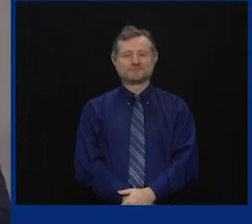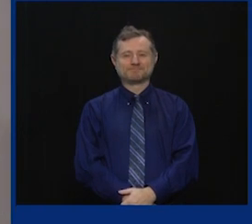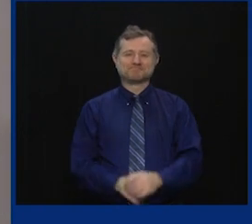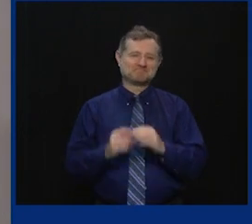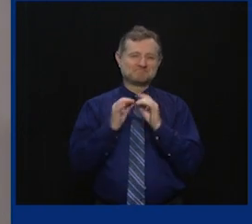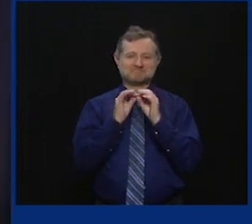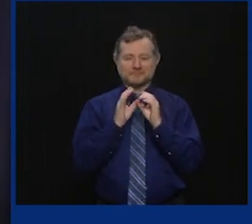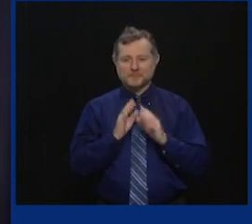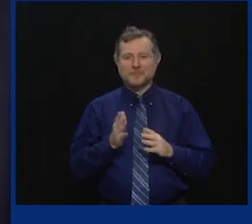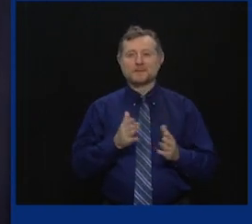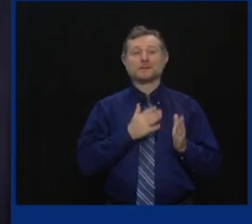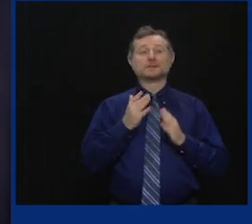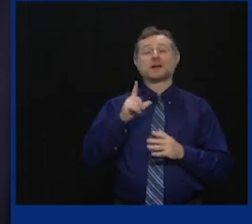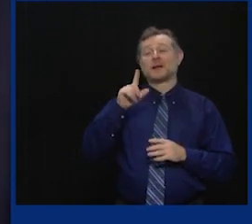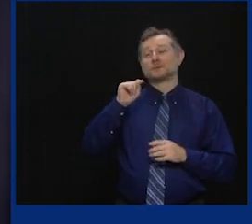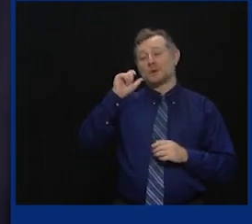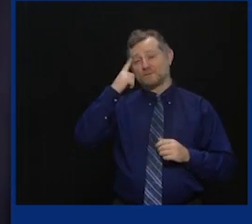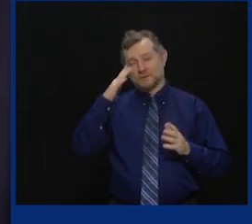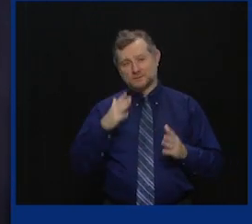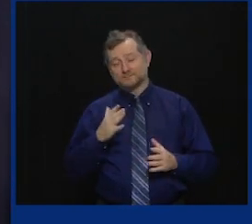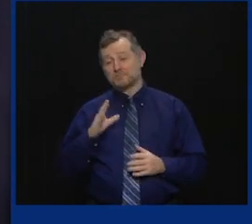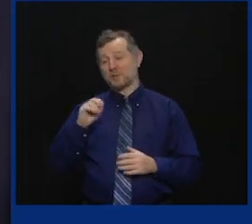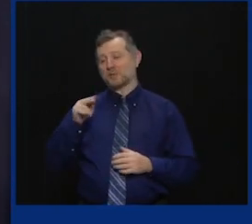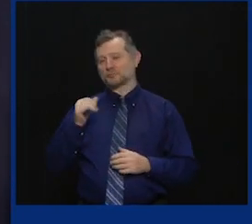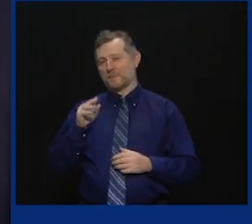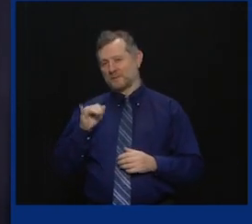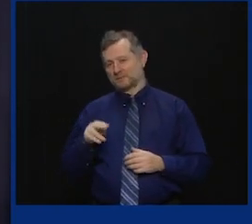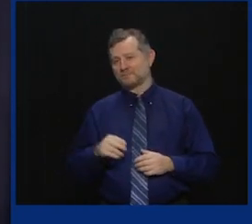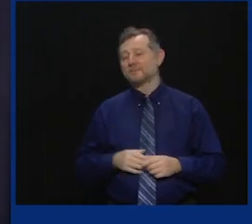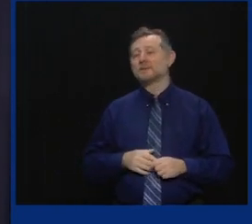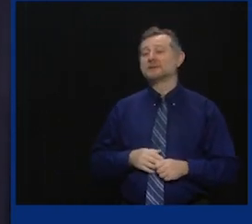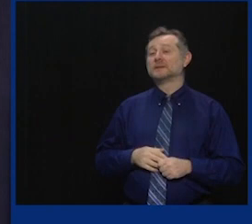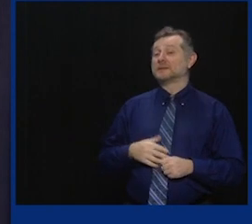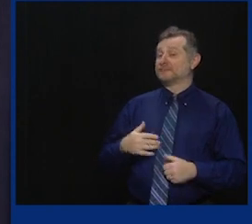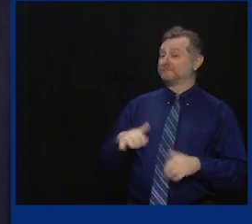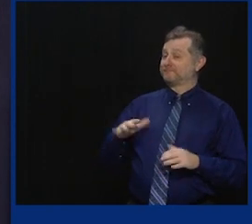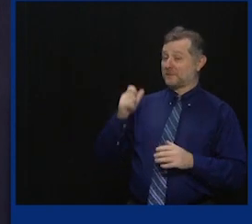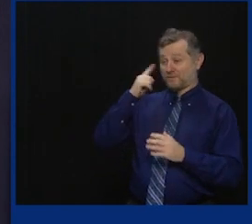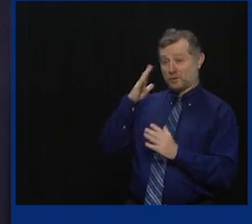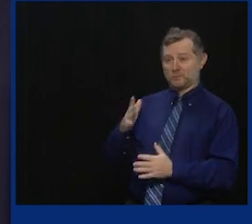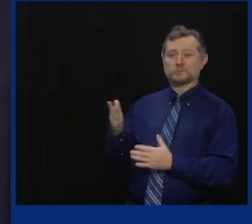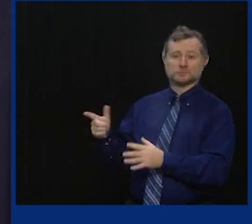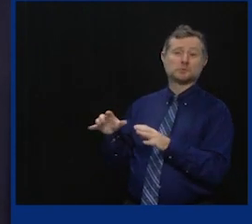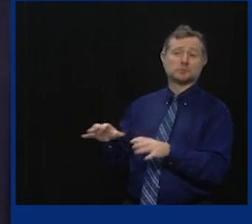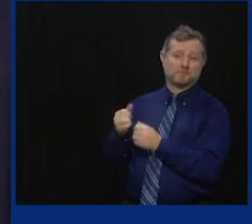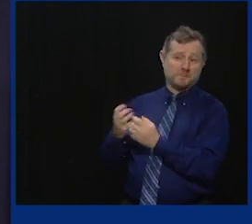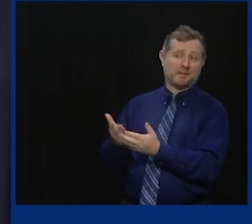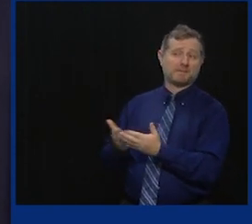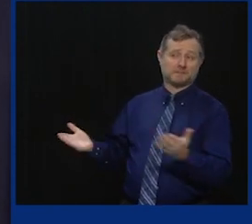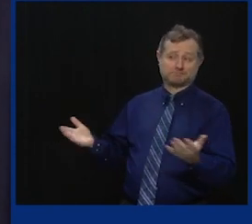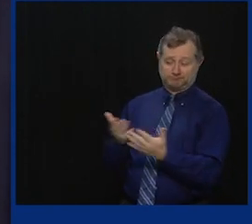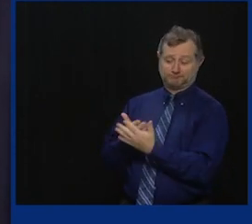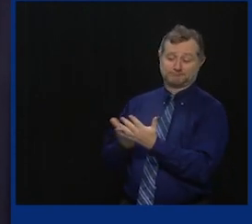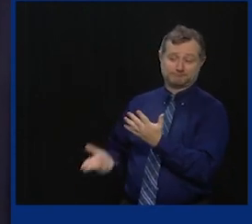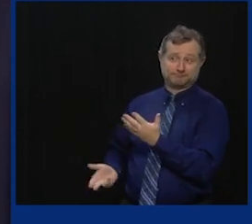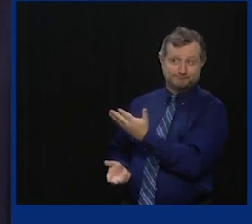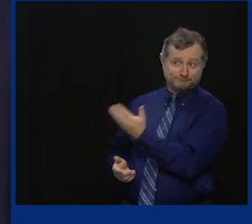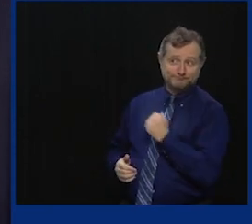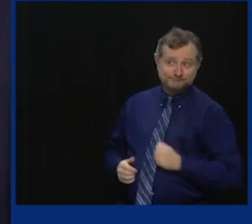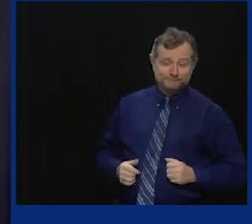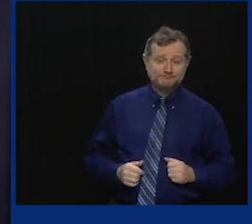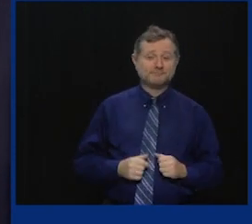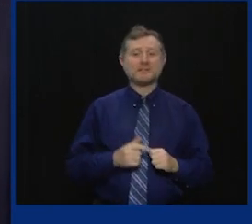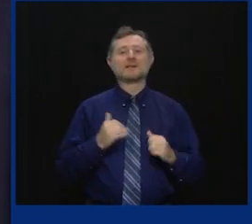Next, you do a lot of things, Governor Hochul. Next, we have the Executive Director of A Little Piece of